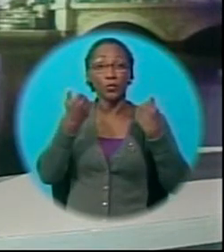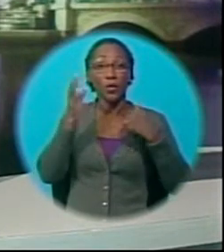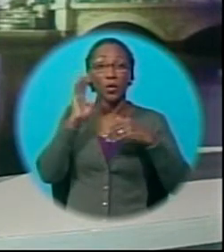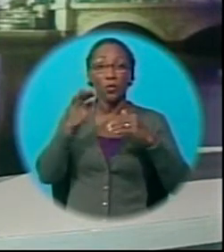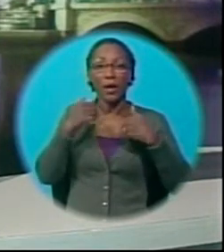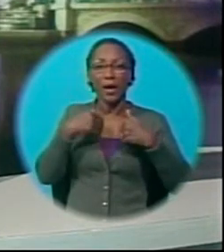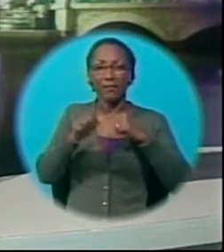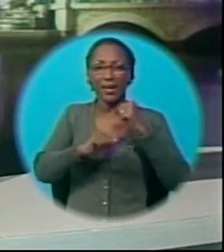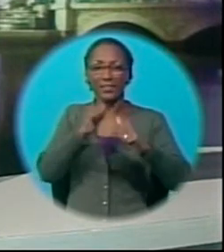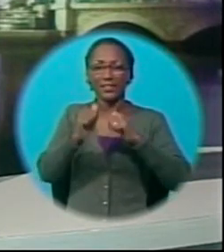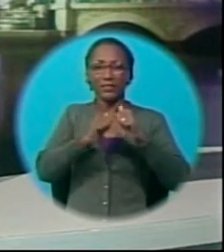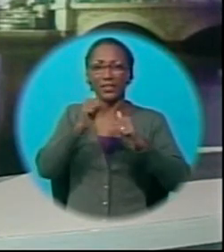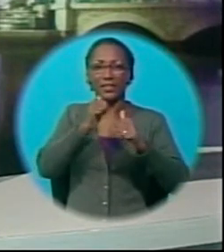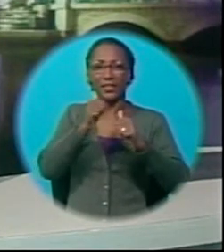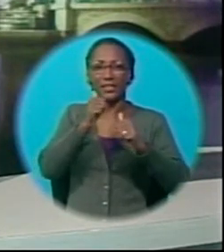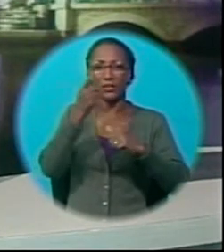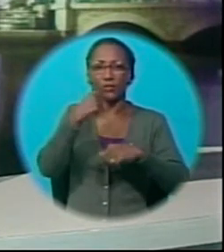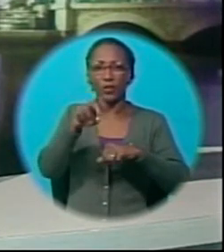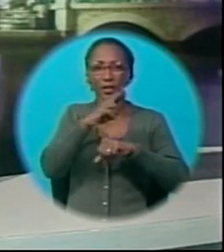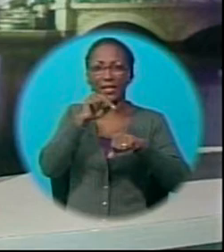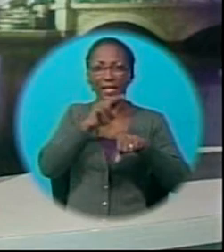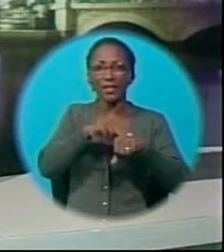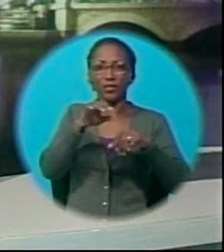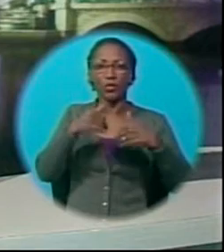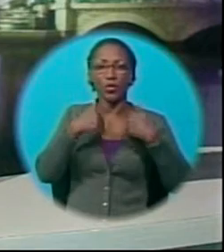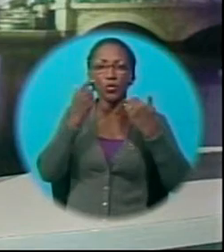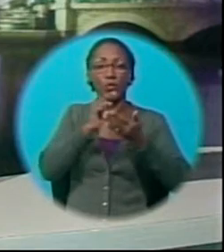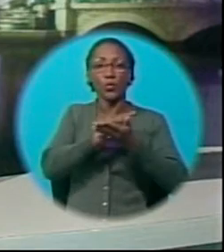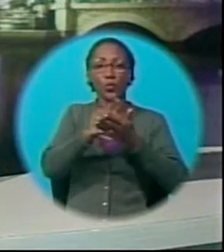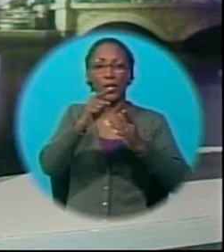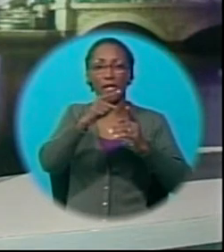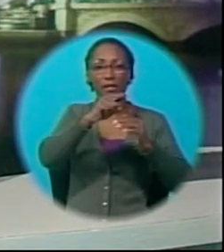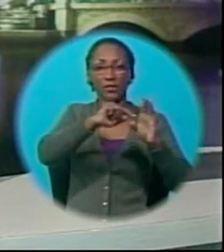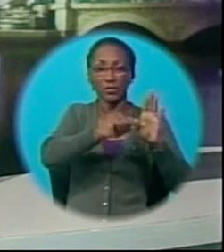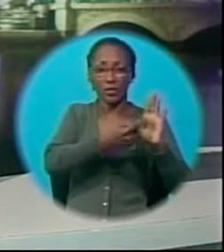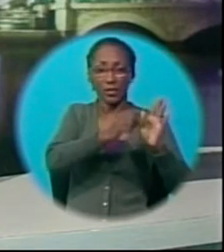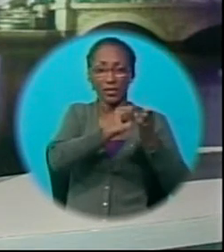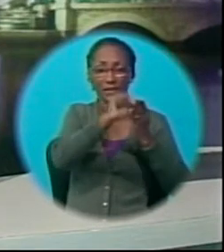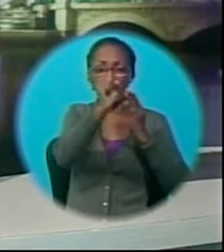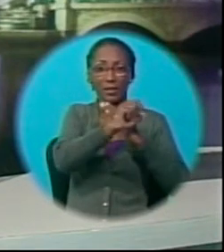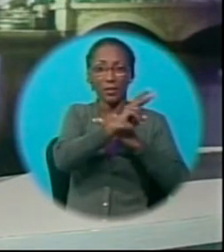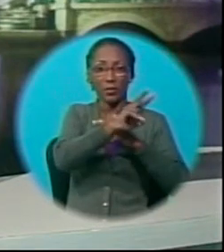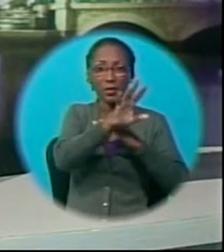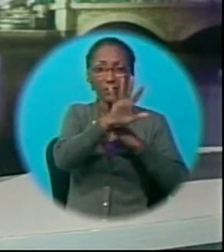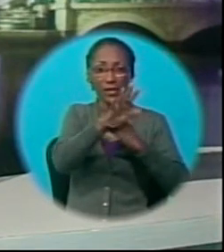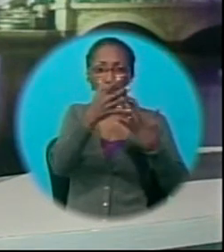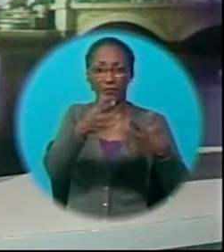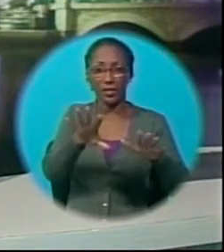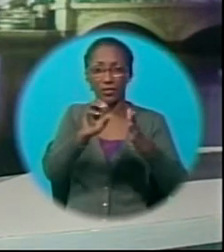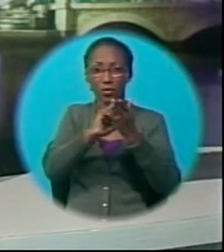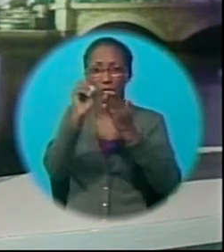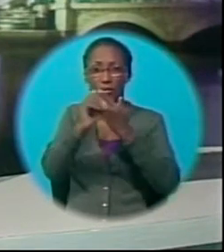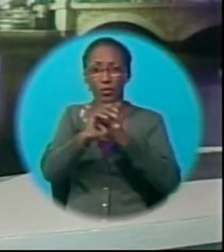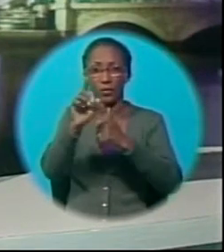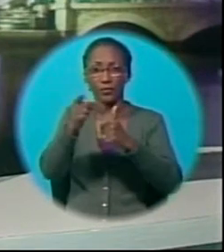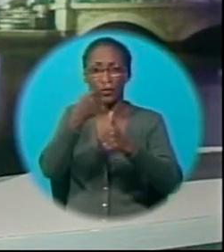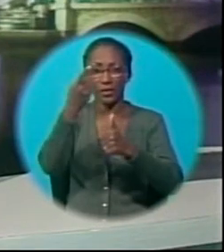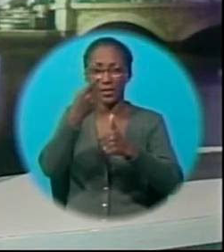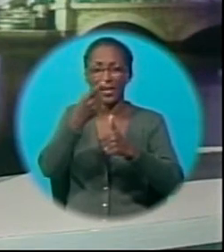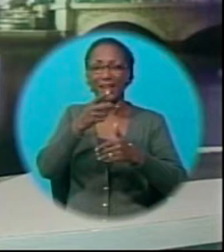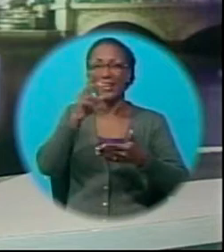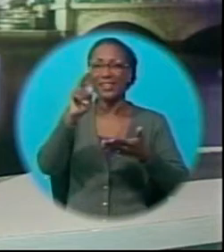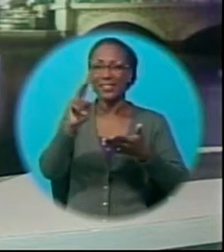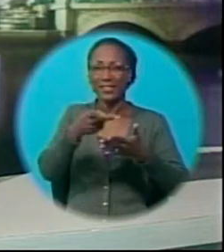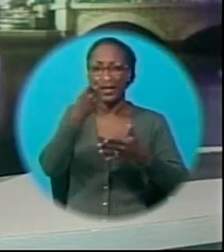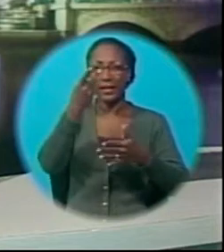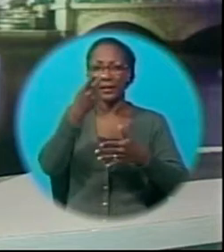of activities to commemorate National Youth Week from September 25th to October 1st. This is the second edition of the week,